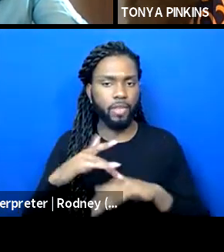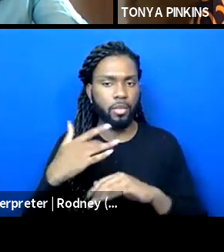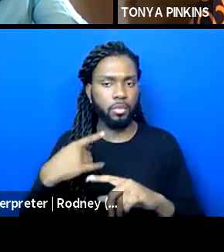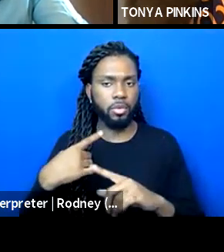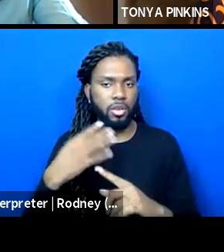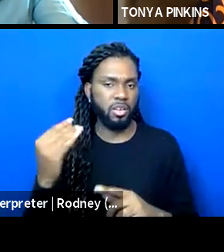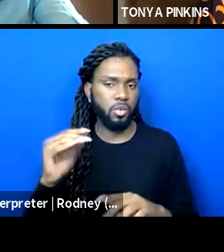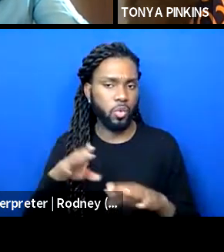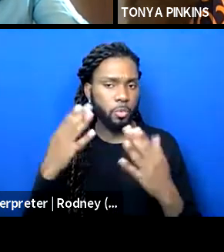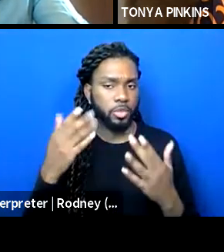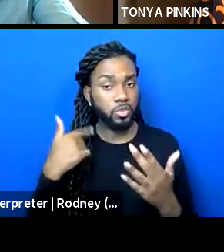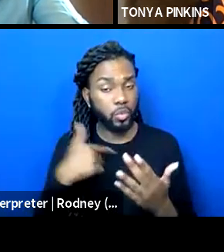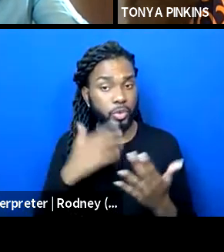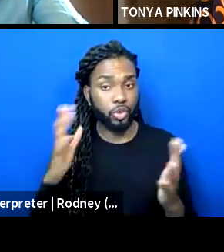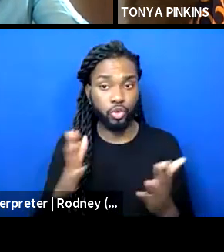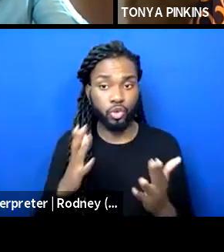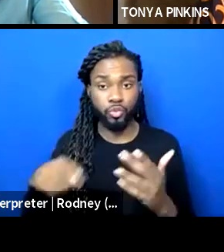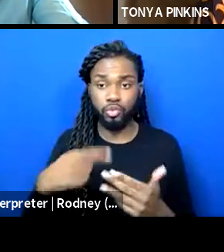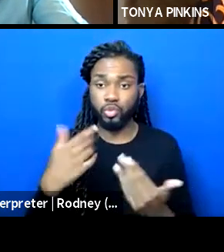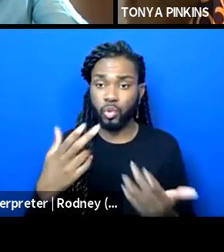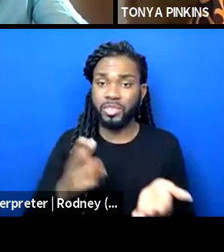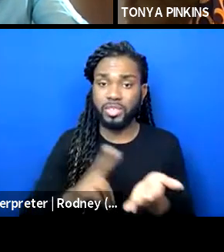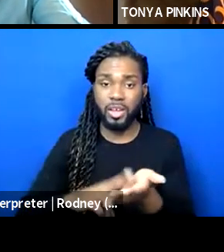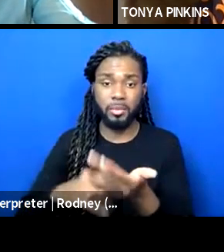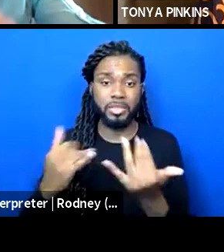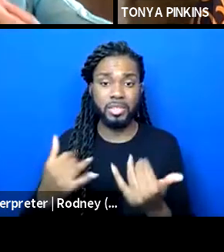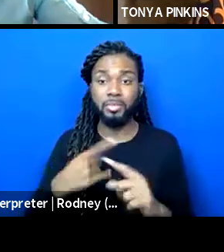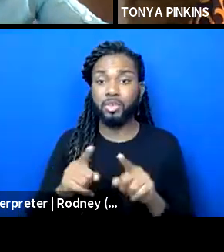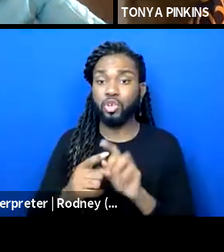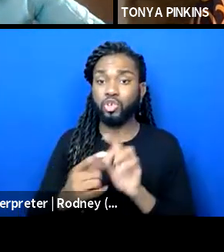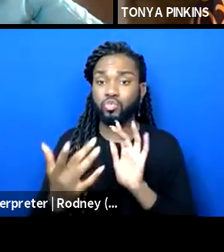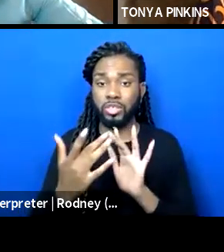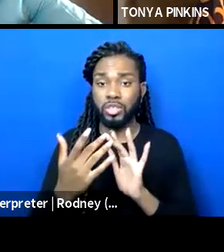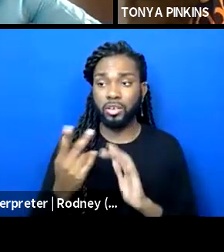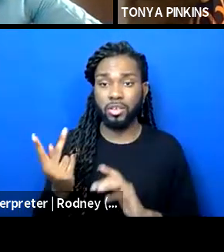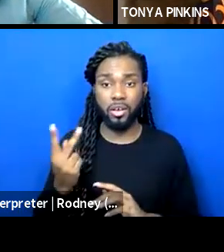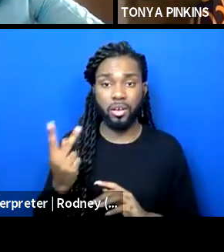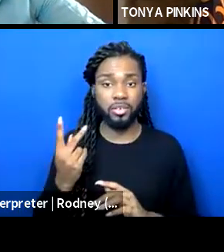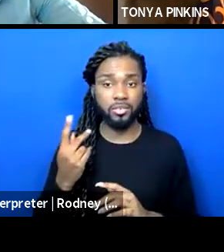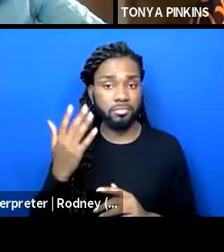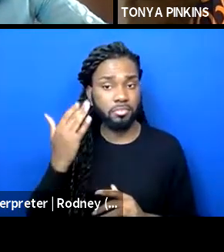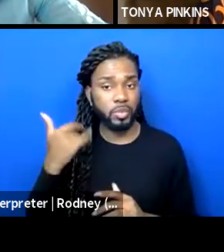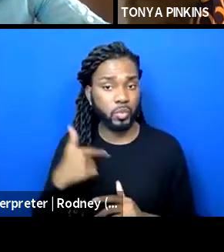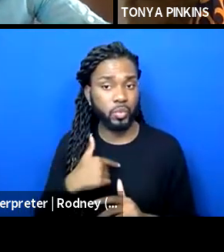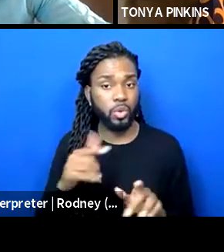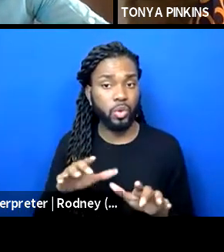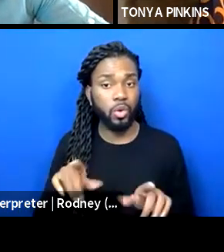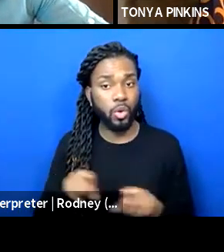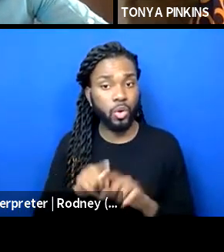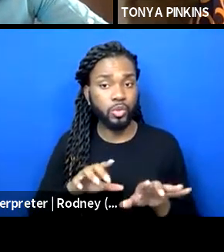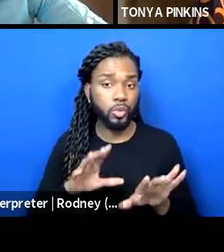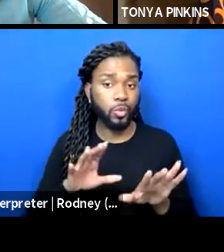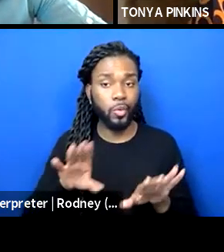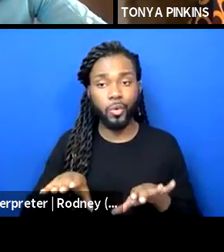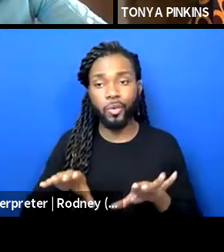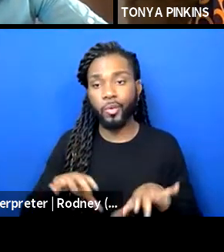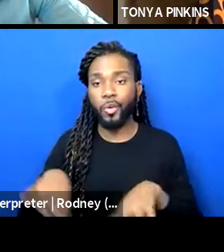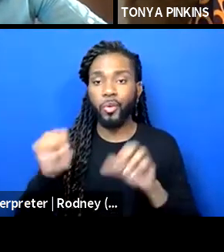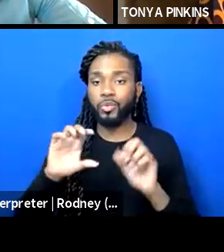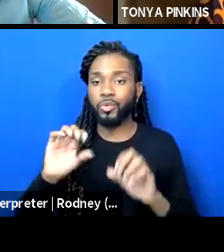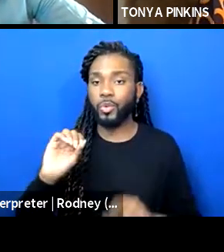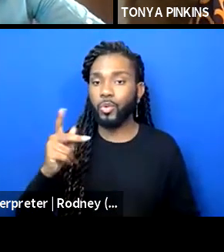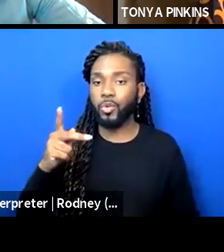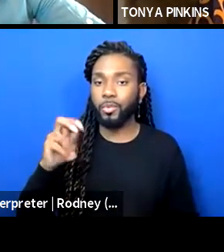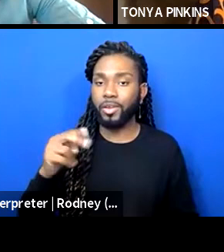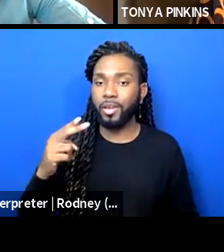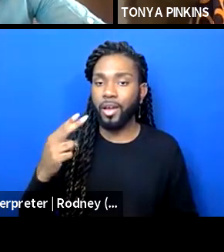encourage people sign up today and even reach out to Nicole and I, because we also host open houses where we will walk you through